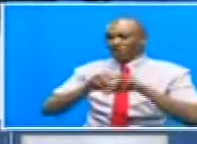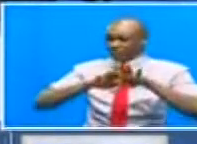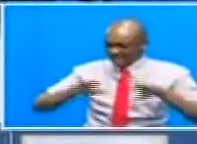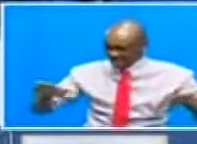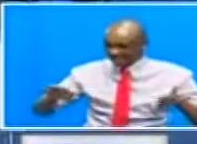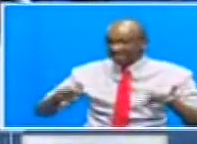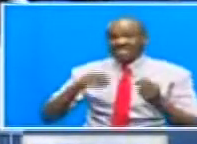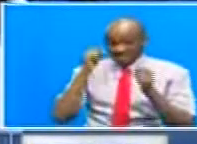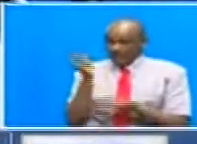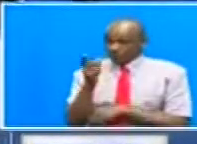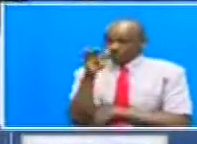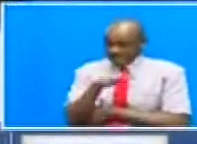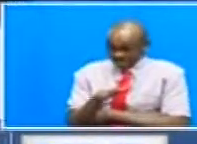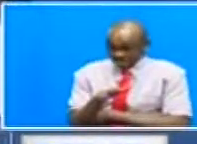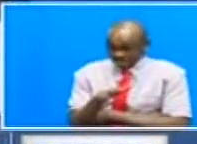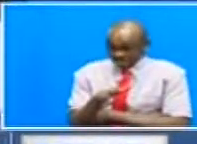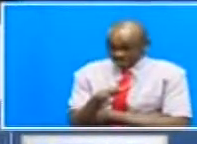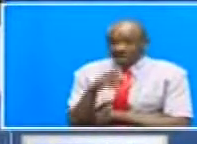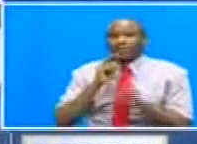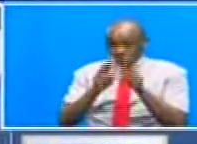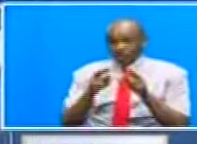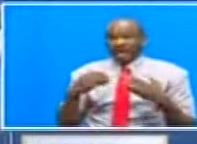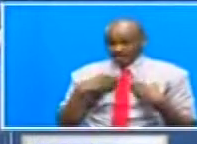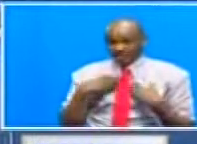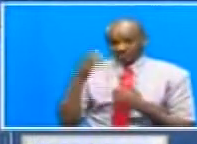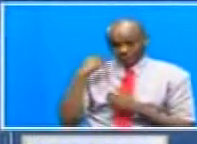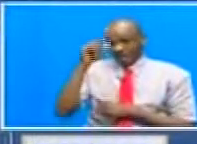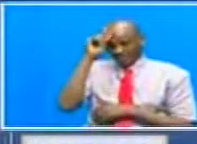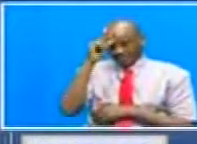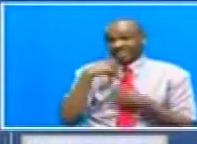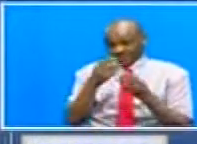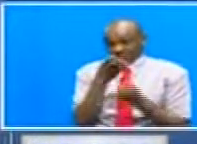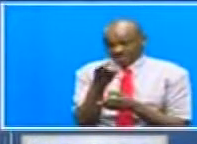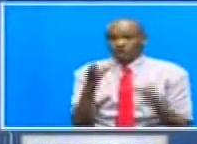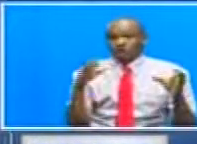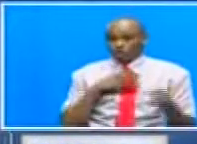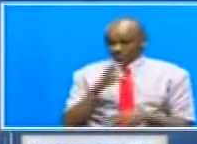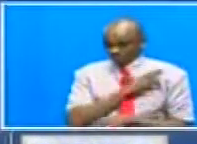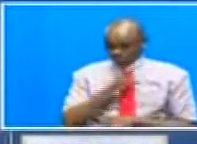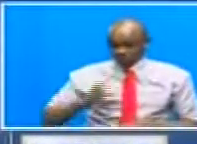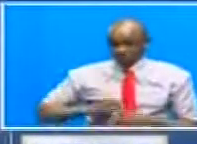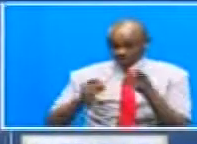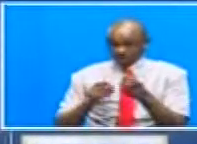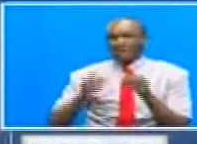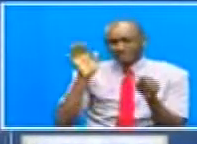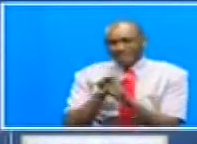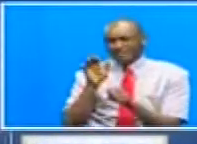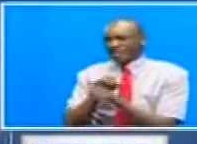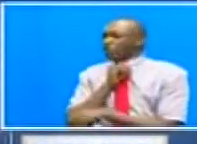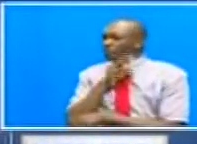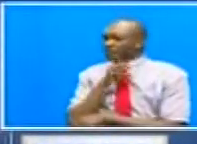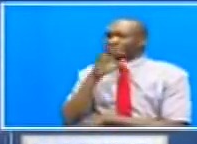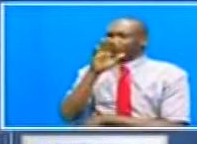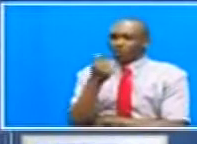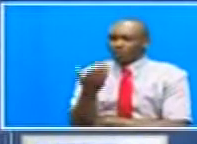encroachment, especially in Nairobi, this is according to the Matunga report that was commissioned by the governor, Evans Kidero, that a majority of these complaints